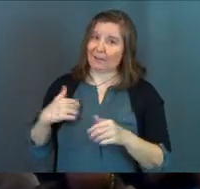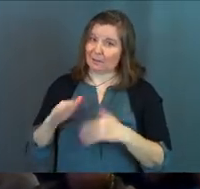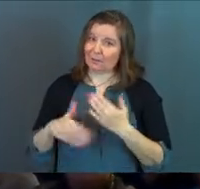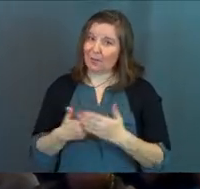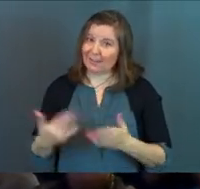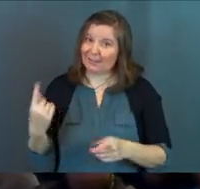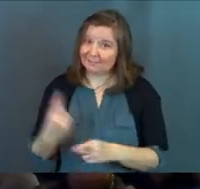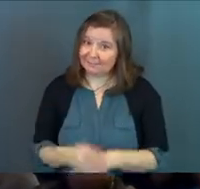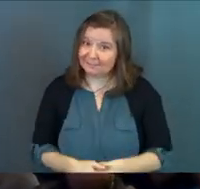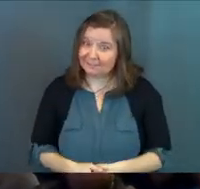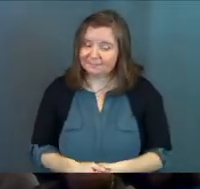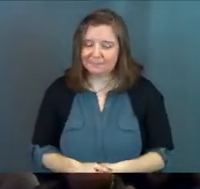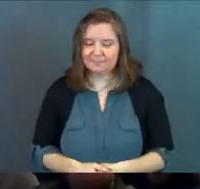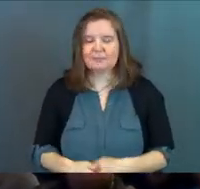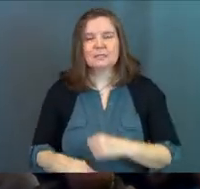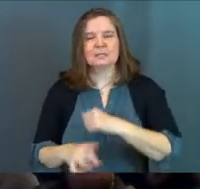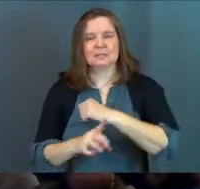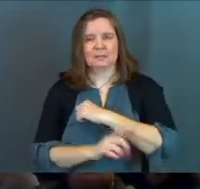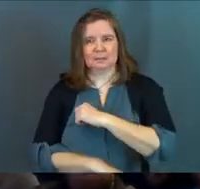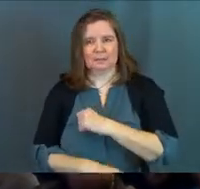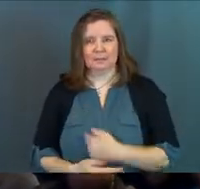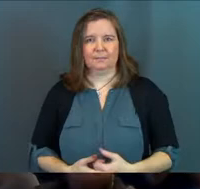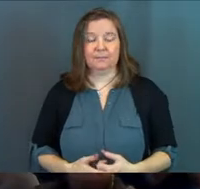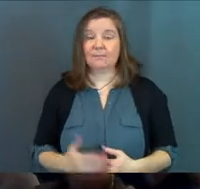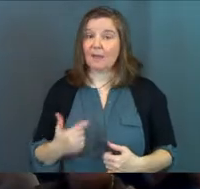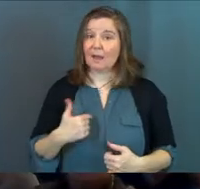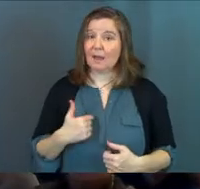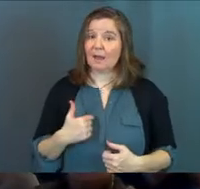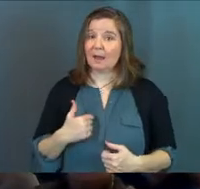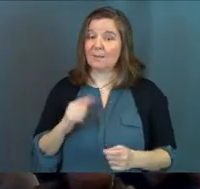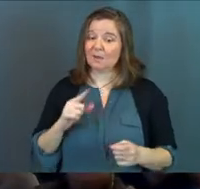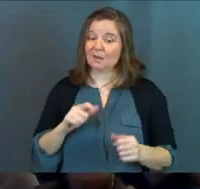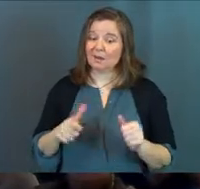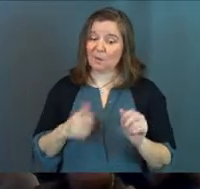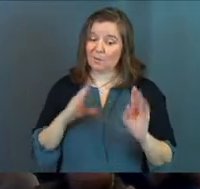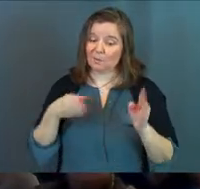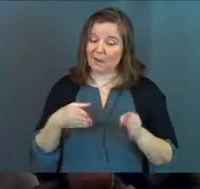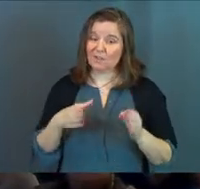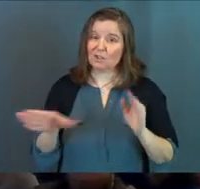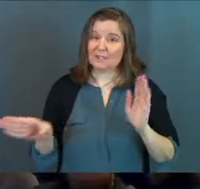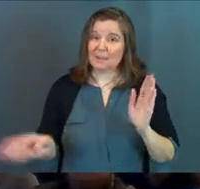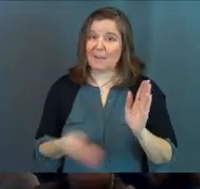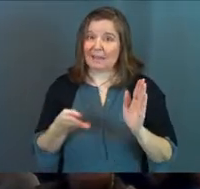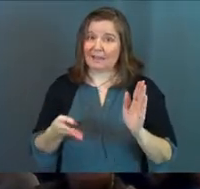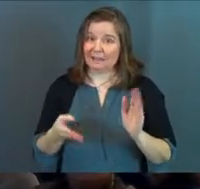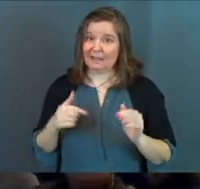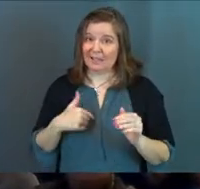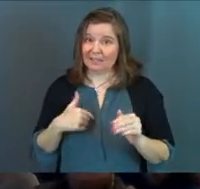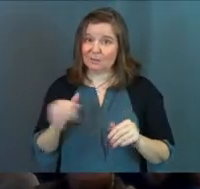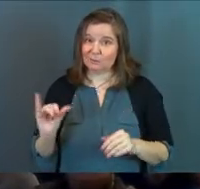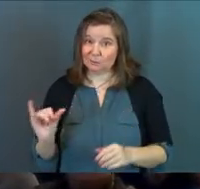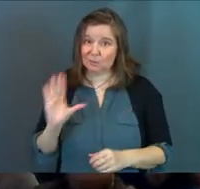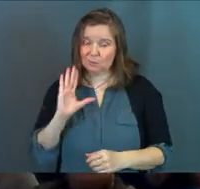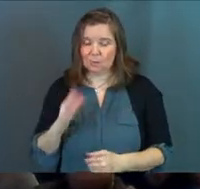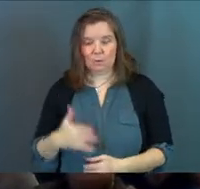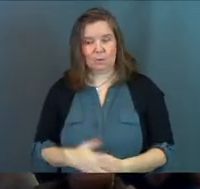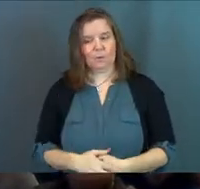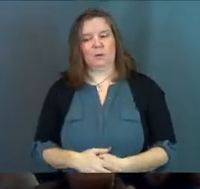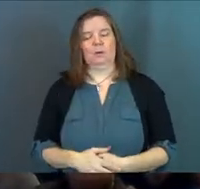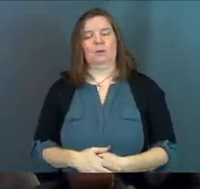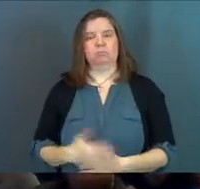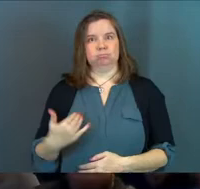in this whole thing. Discipline. I'm even going to go after spanking in this. Oh,